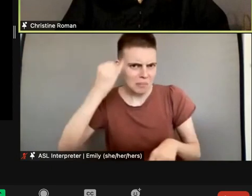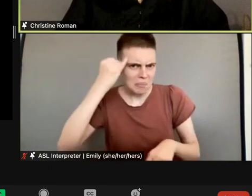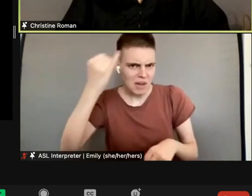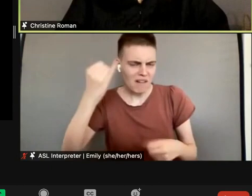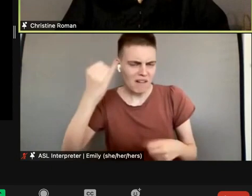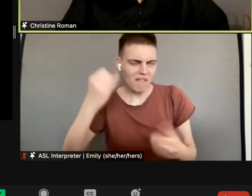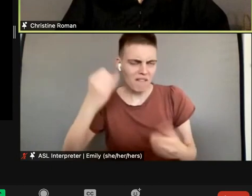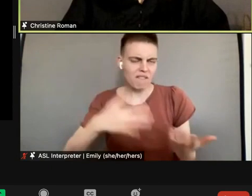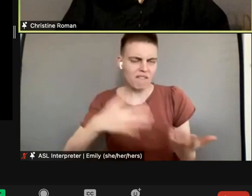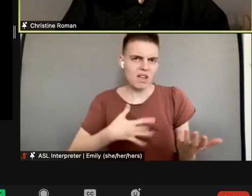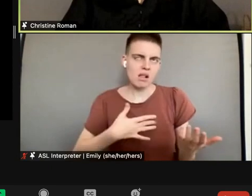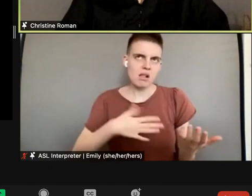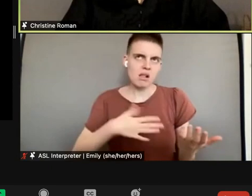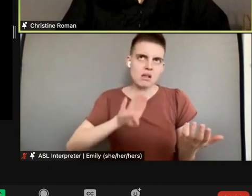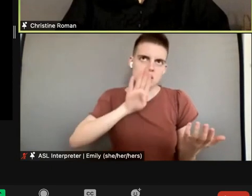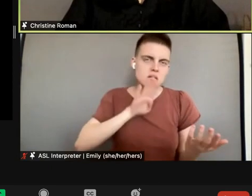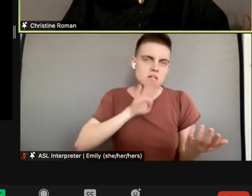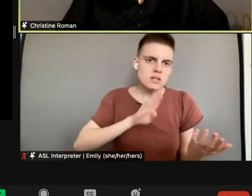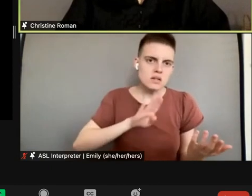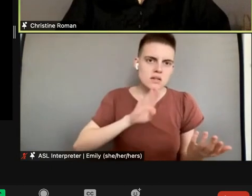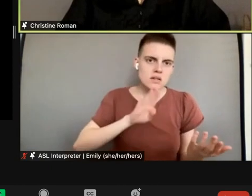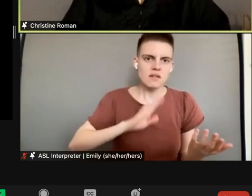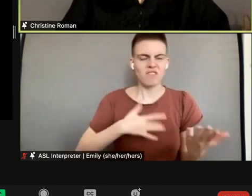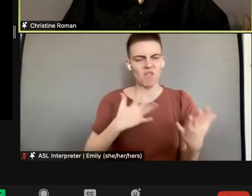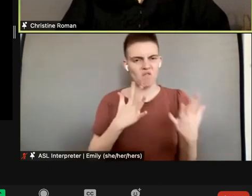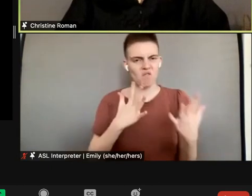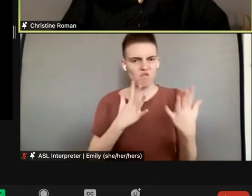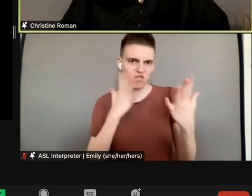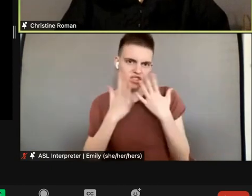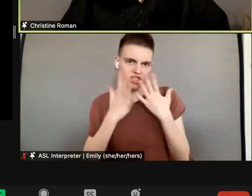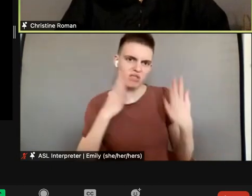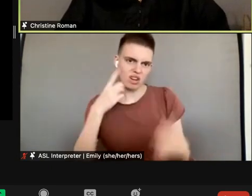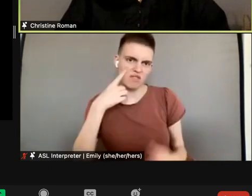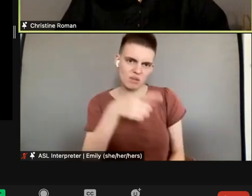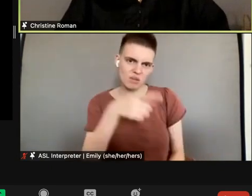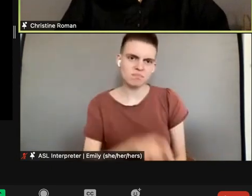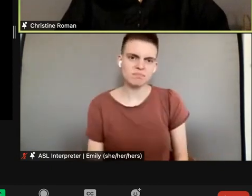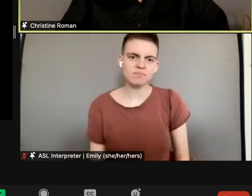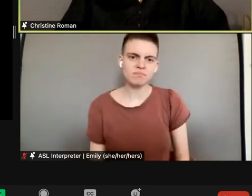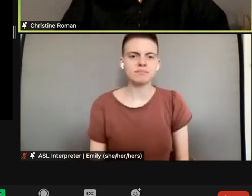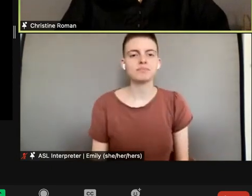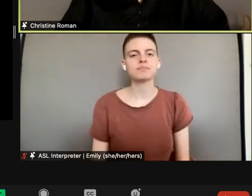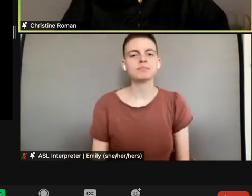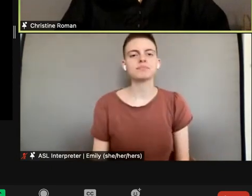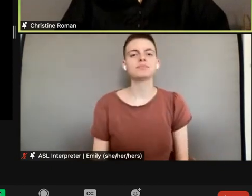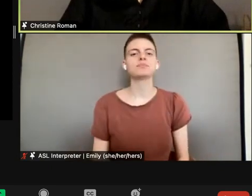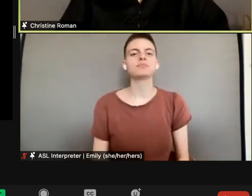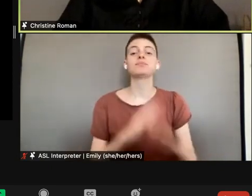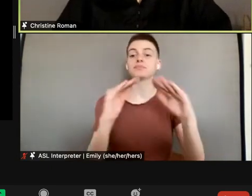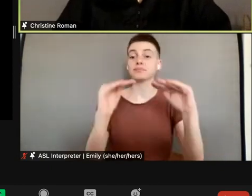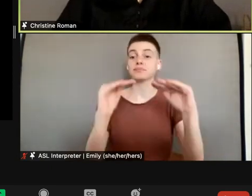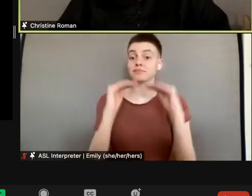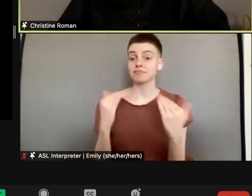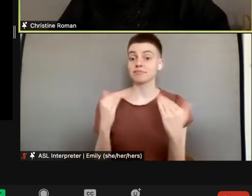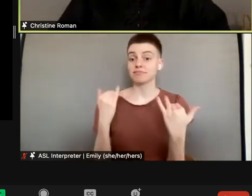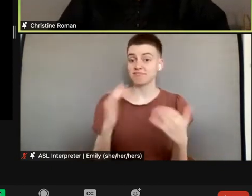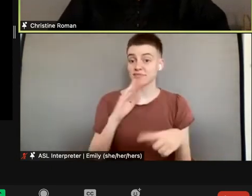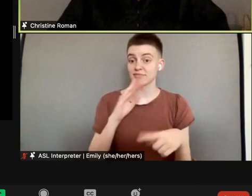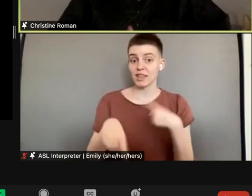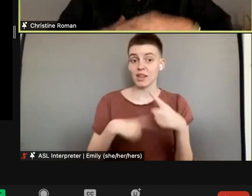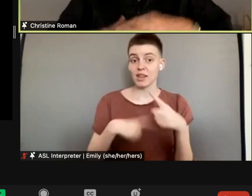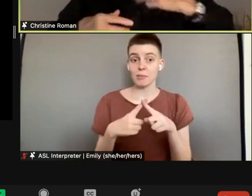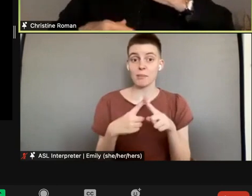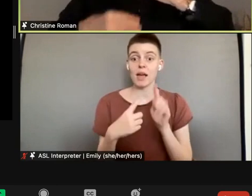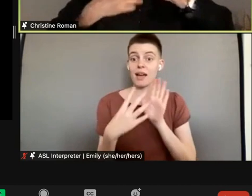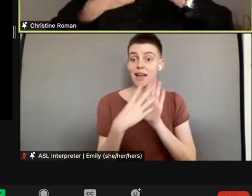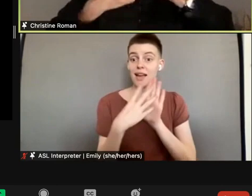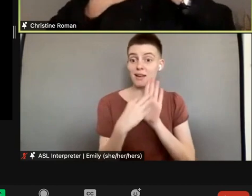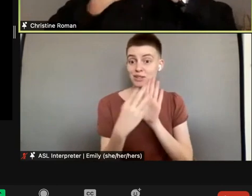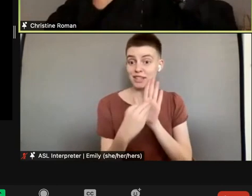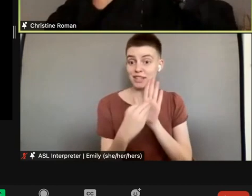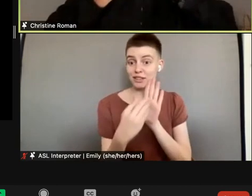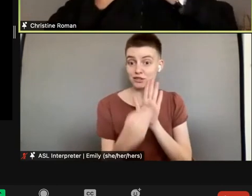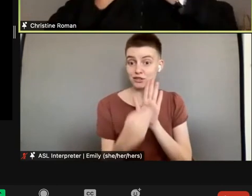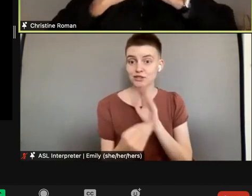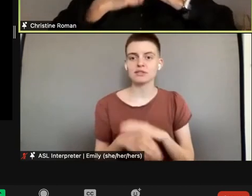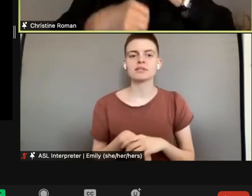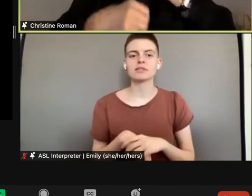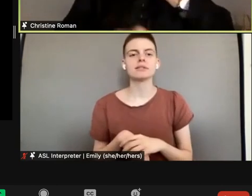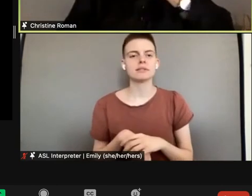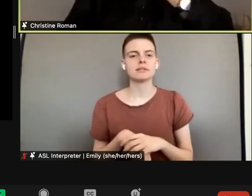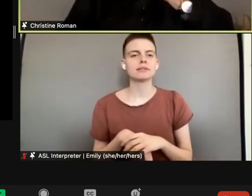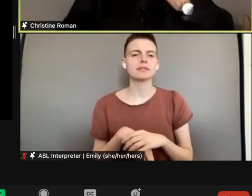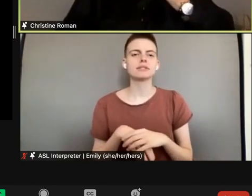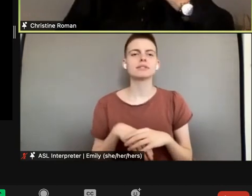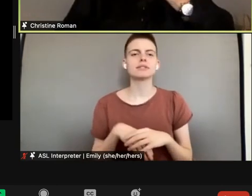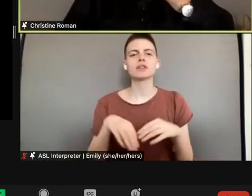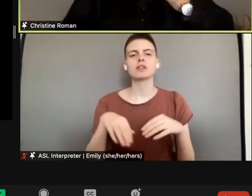and sometimes embarrassing. So imitation, let's talk about how imitation, we've talked, and the social